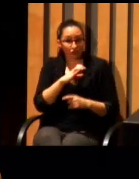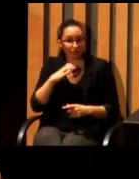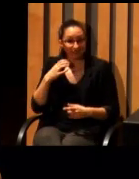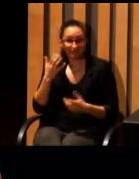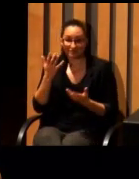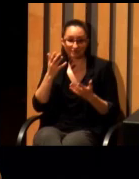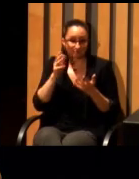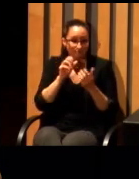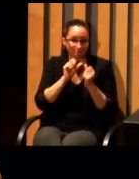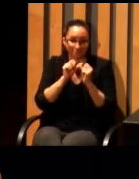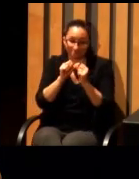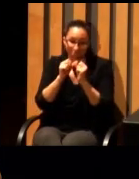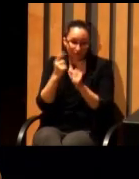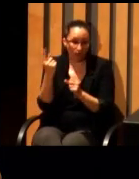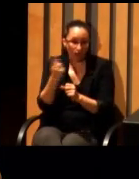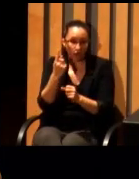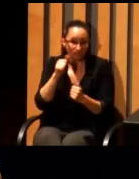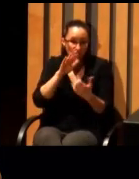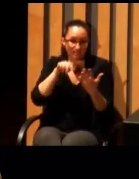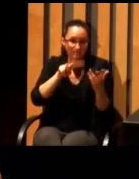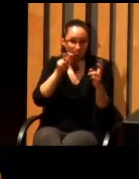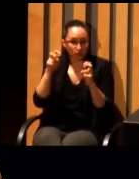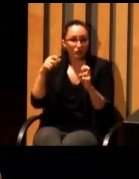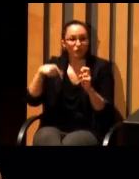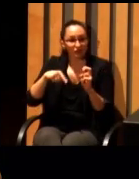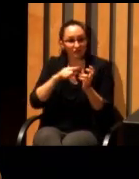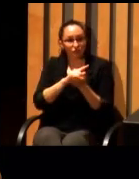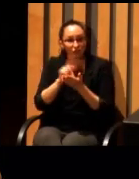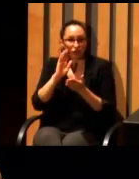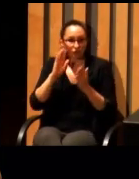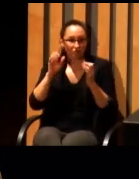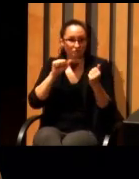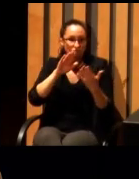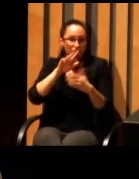So we do address this within our education committees.